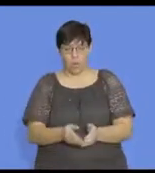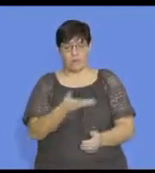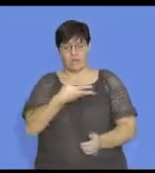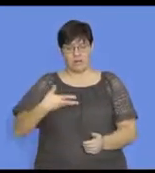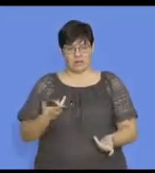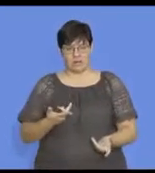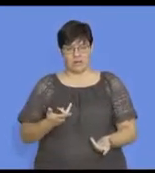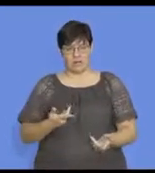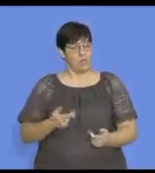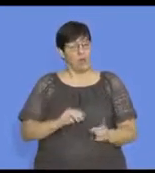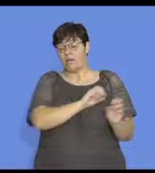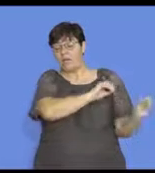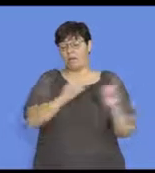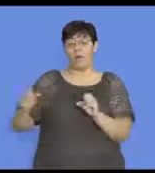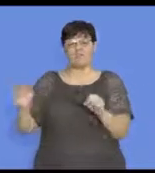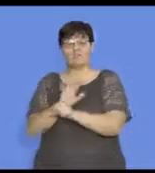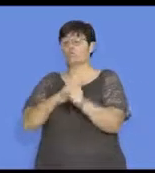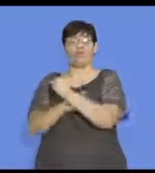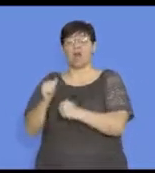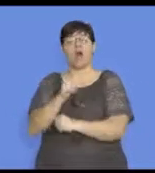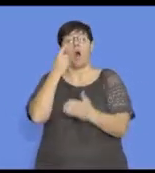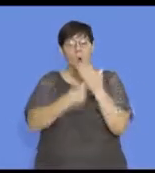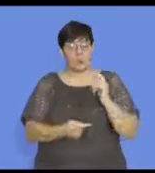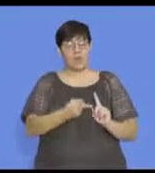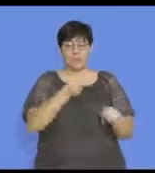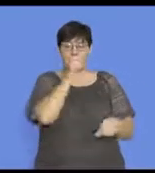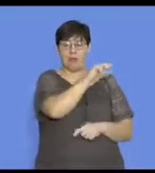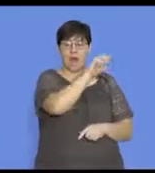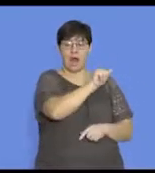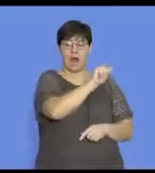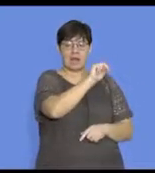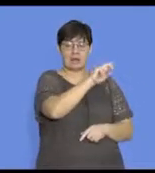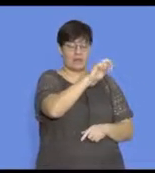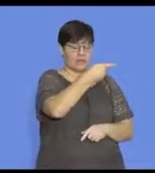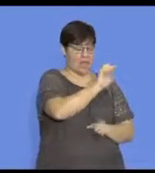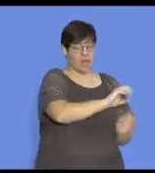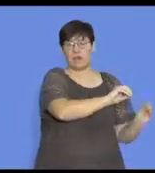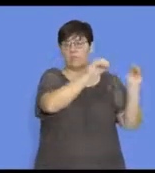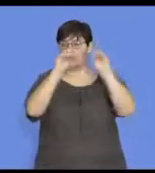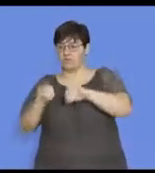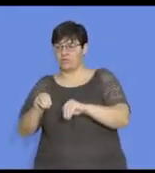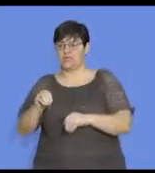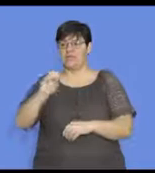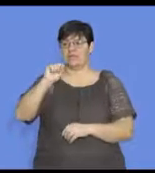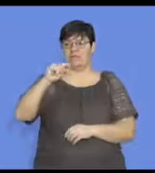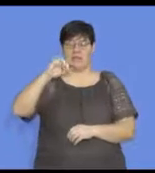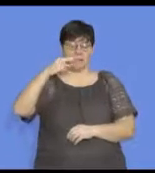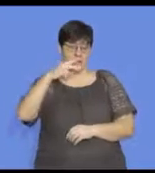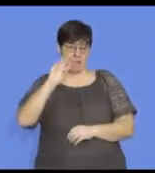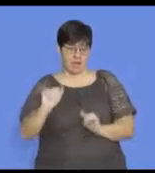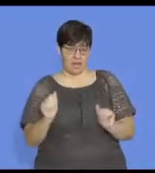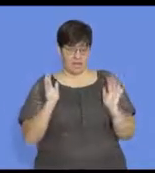it to the whole structure. We just take it to the top of that sticky stigma. Okay, guys, now